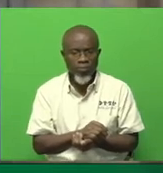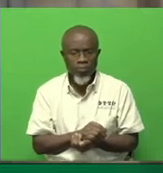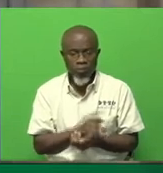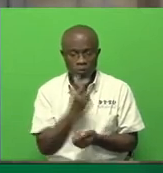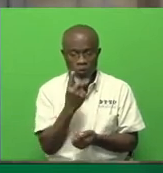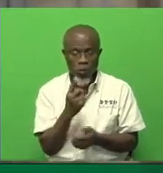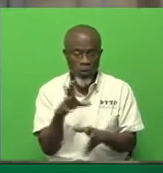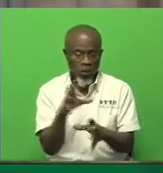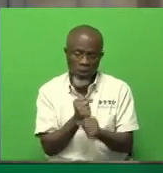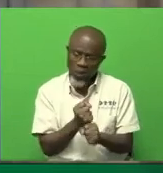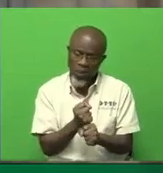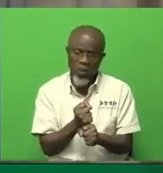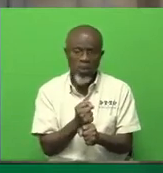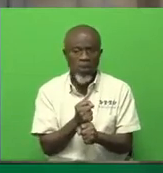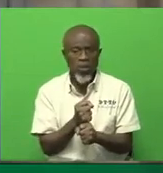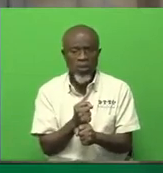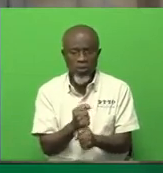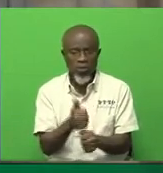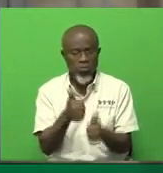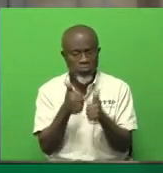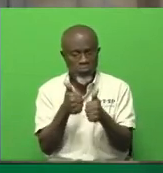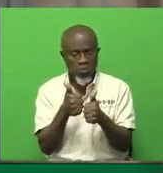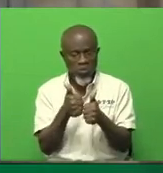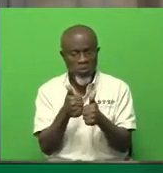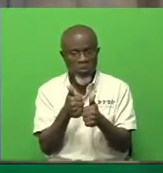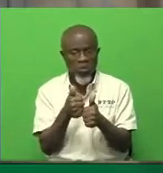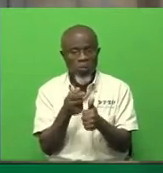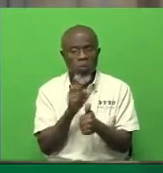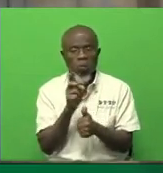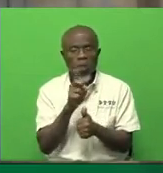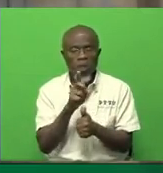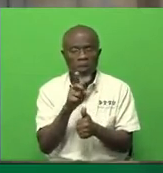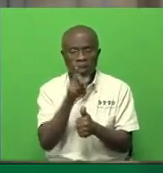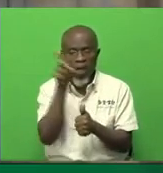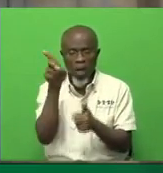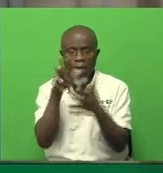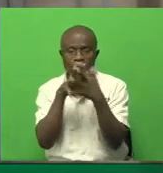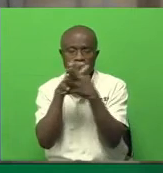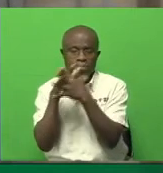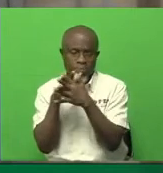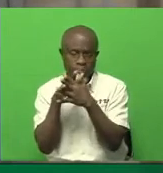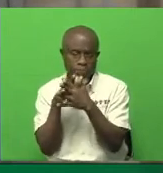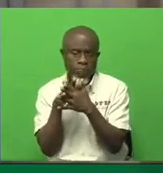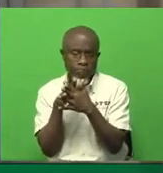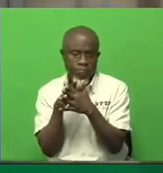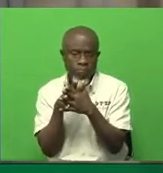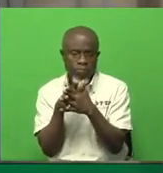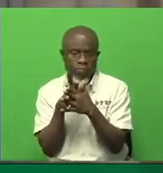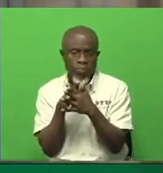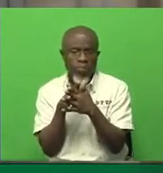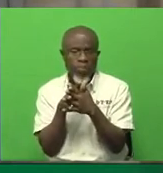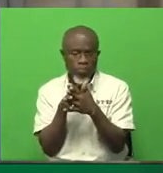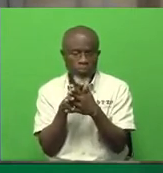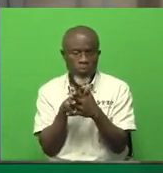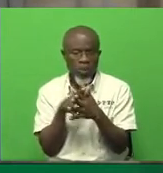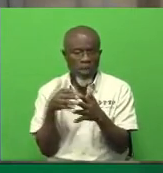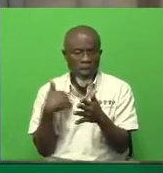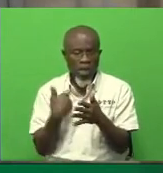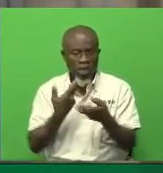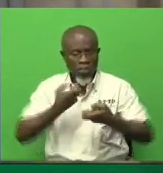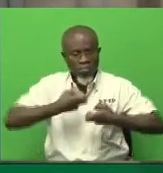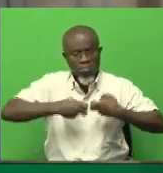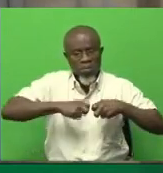in Colombia when he was only two weeks old he was diagnosed with a atrial septal defect